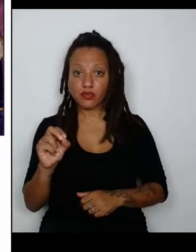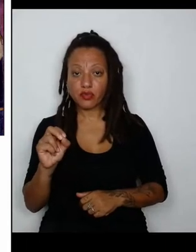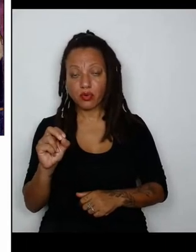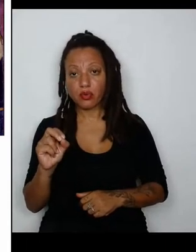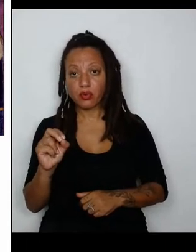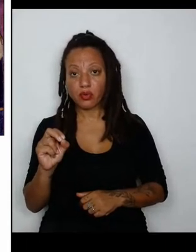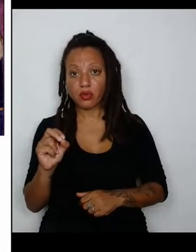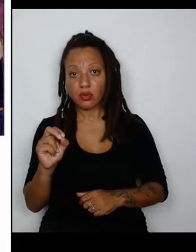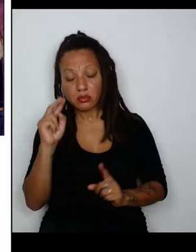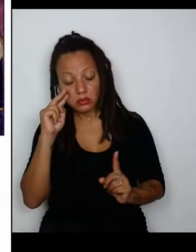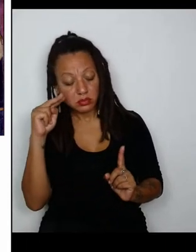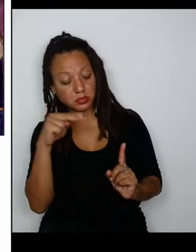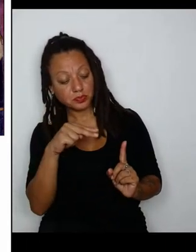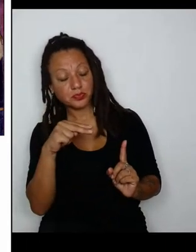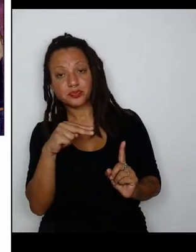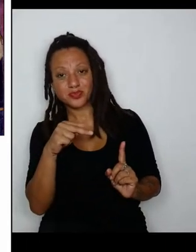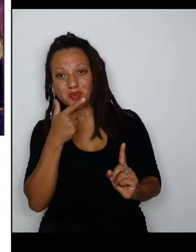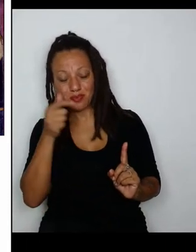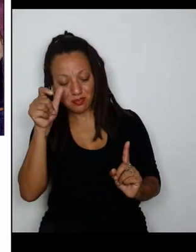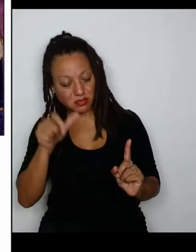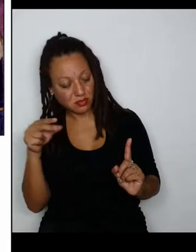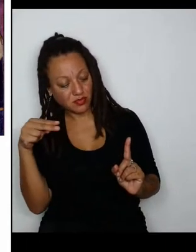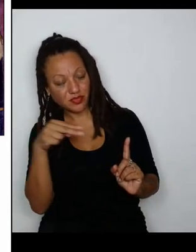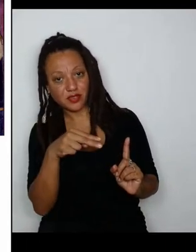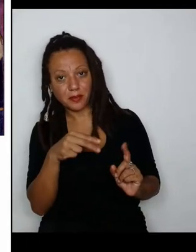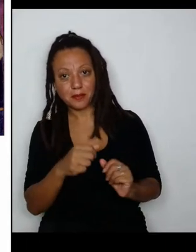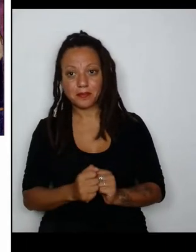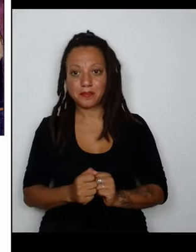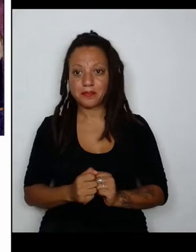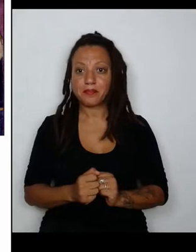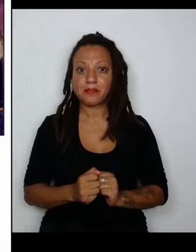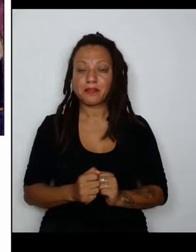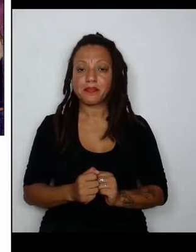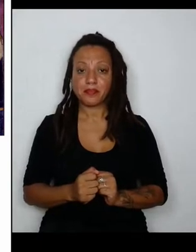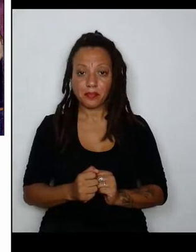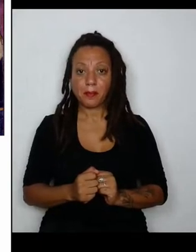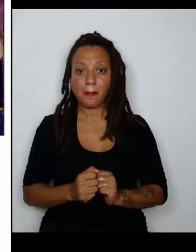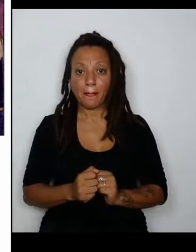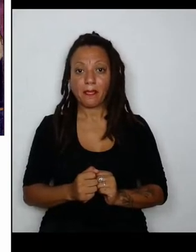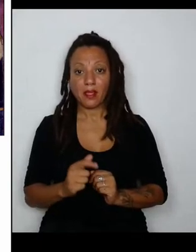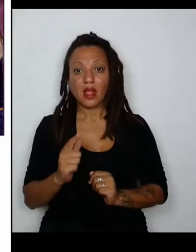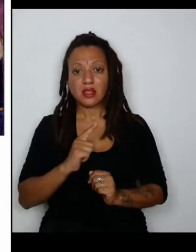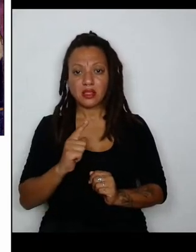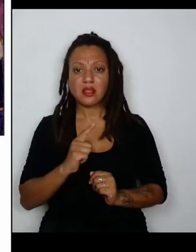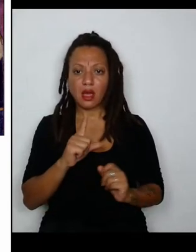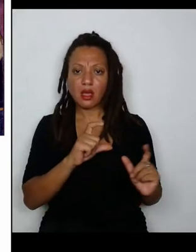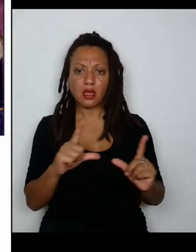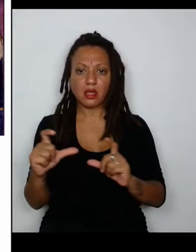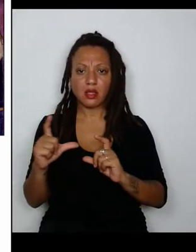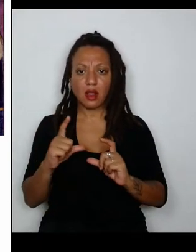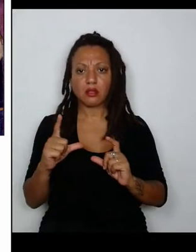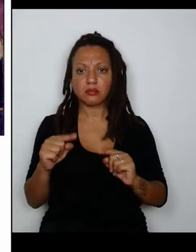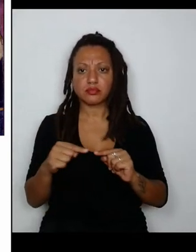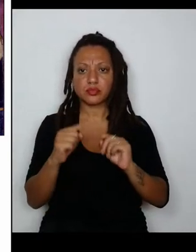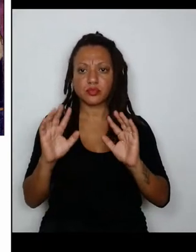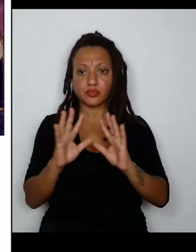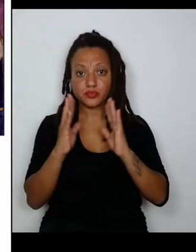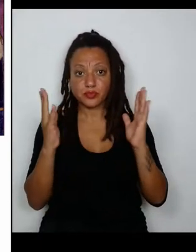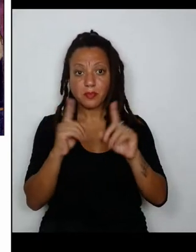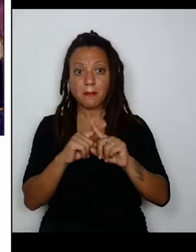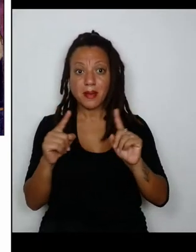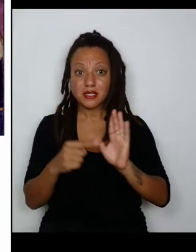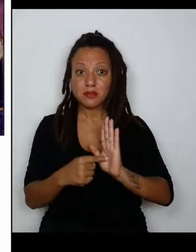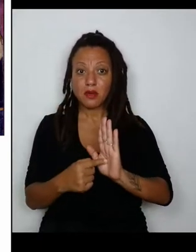self-portraiture he appears here fully nude his body hairless and slightly punchy holding his detached penis in his